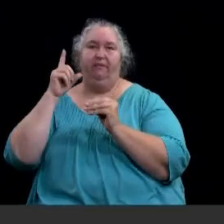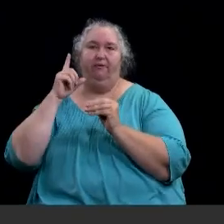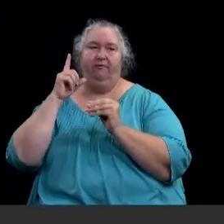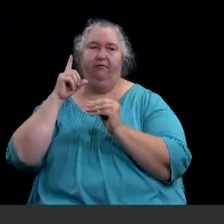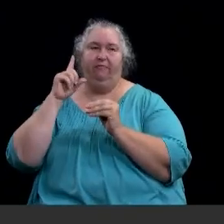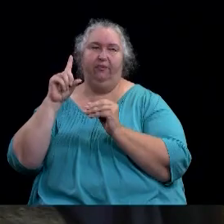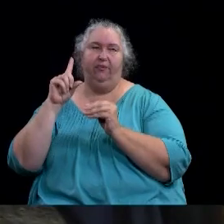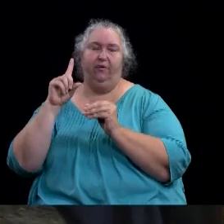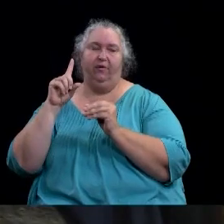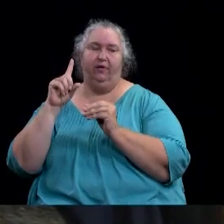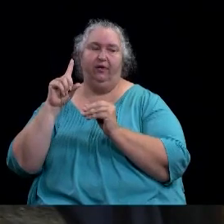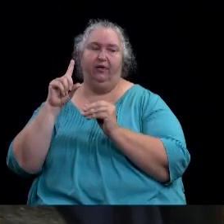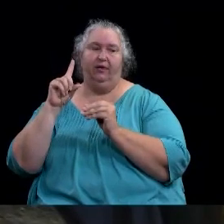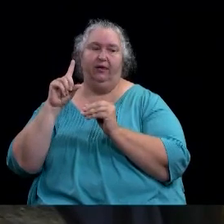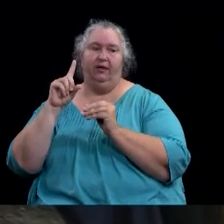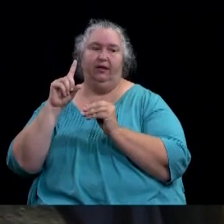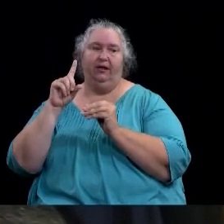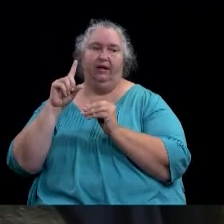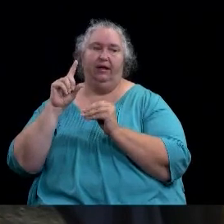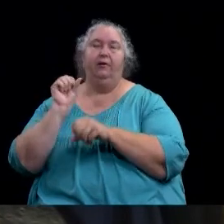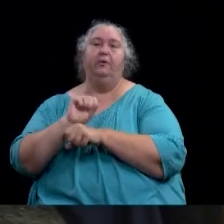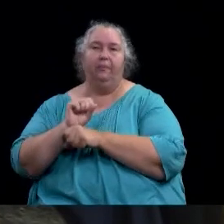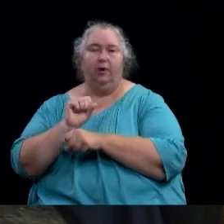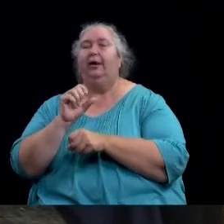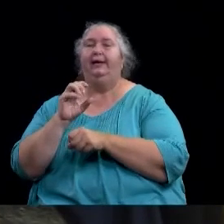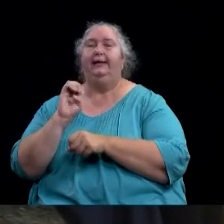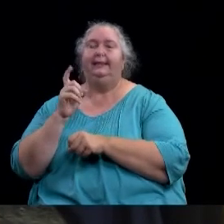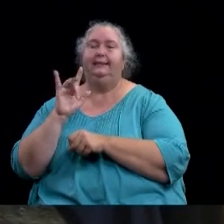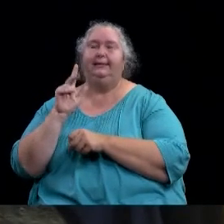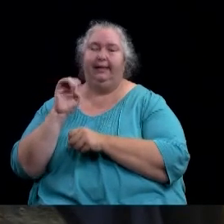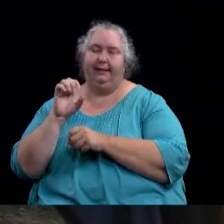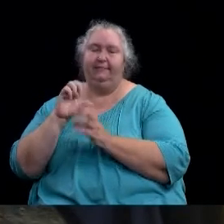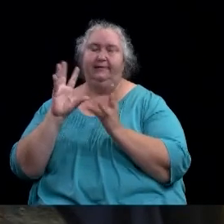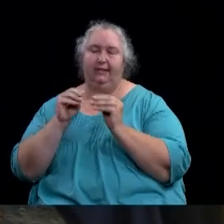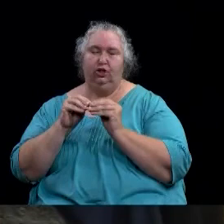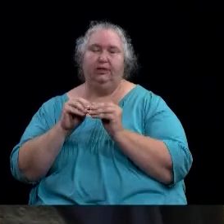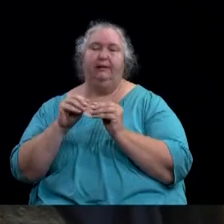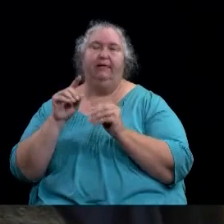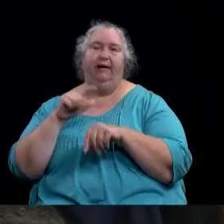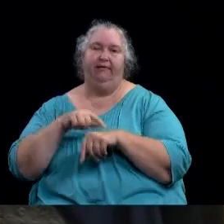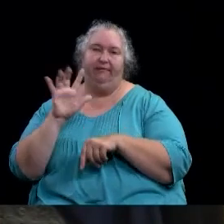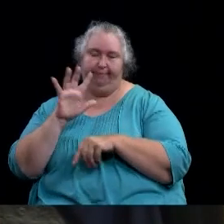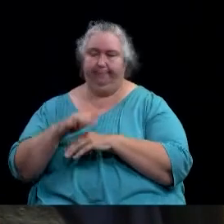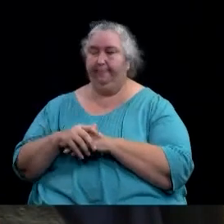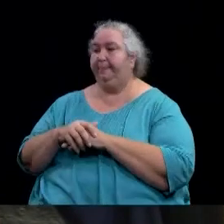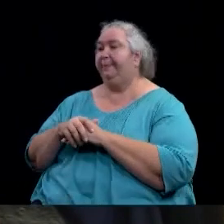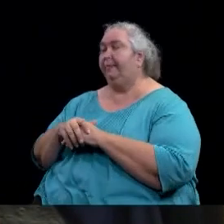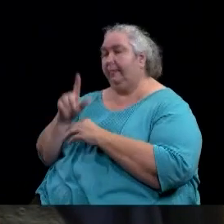p.m. Notice is hereby given that the City Council will go into executive session in accordance with the following